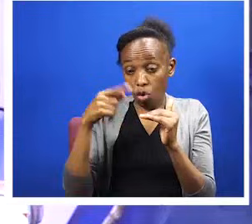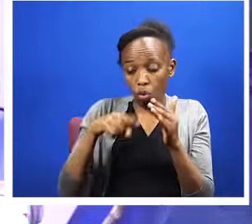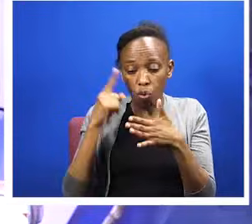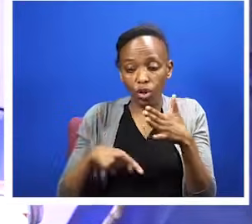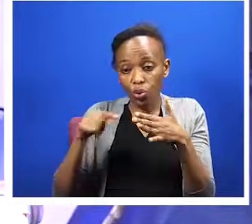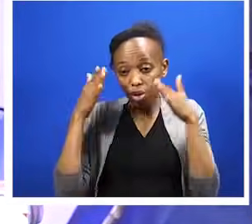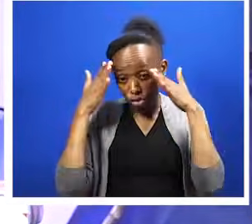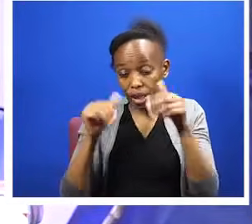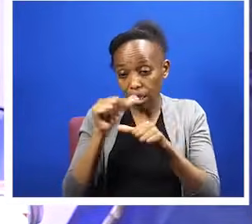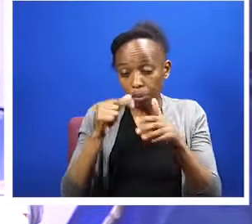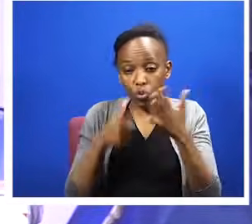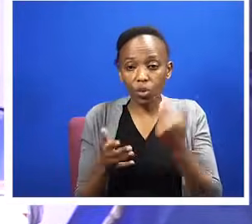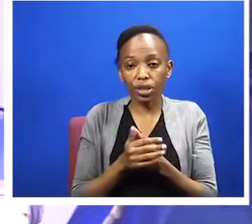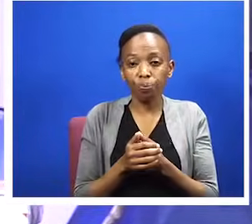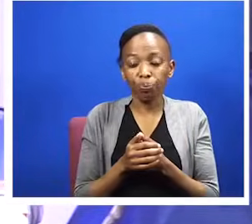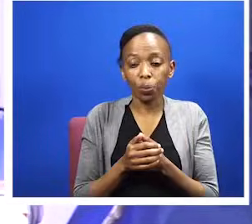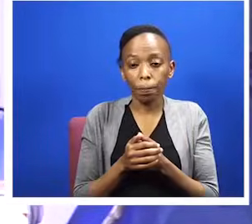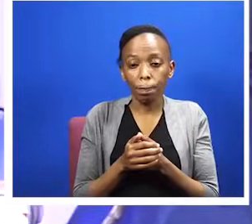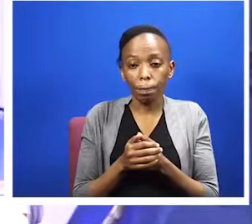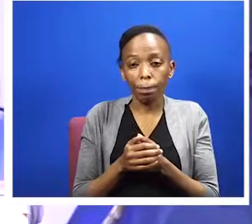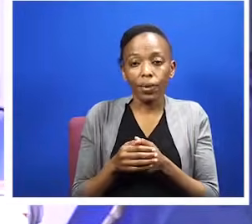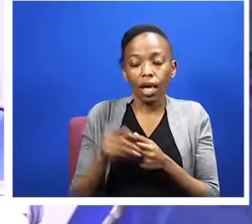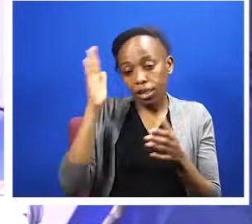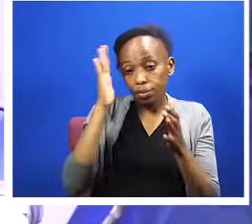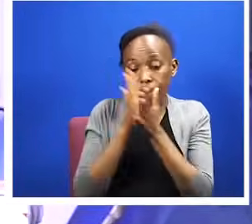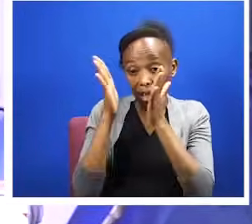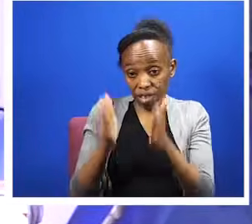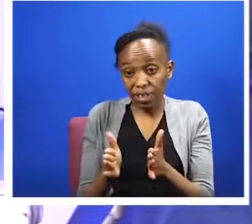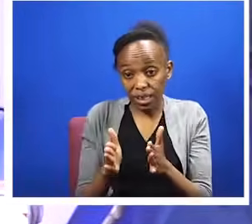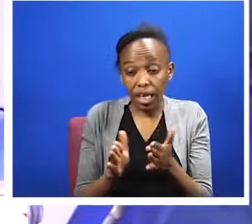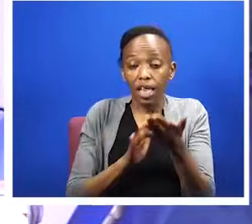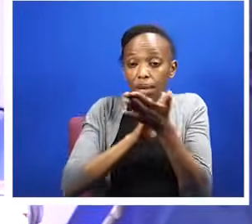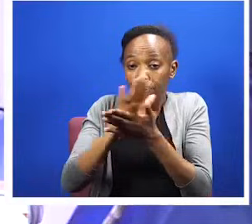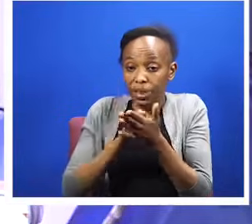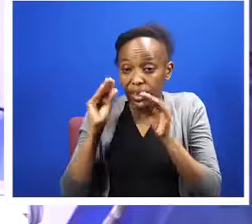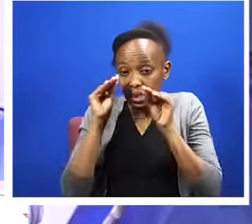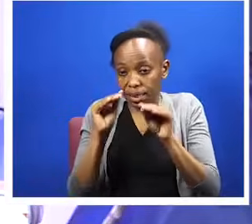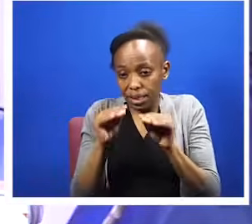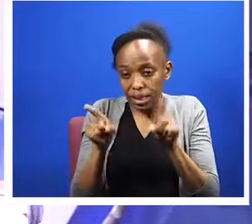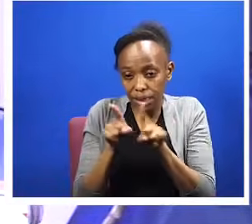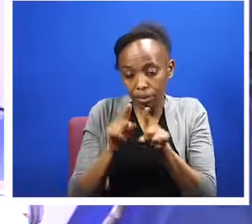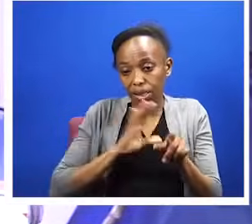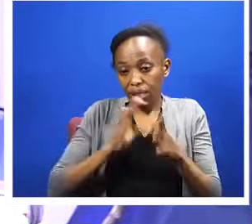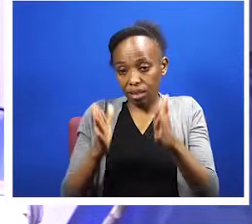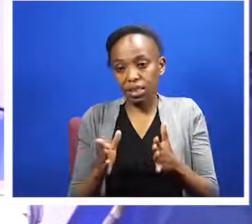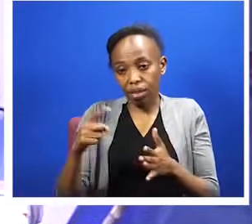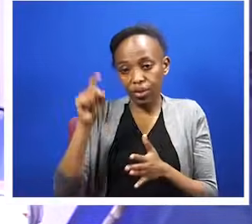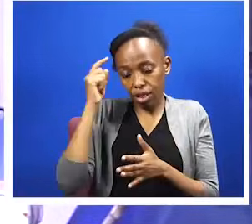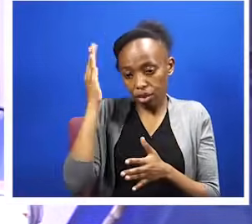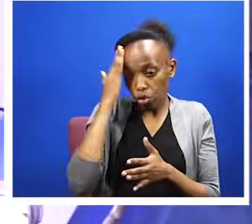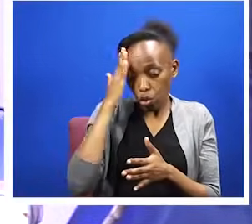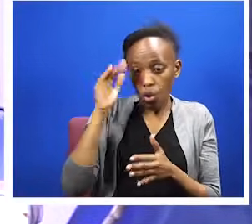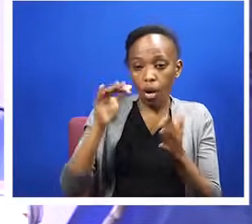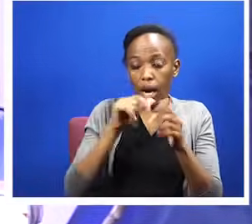was about as believers, you know, the basic teachings as a Christian. We need to know about Jesus